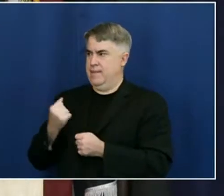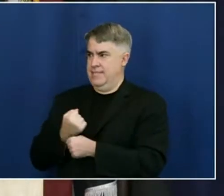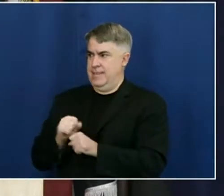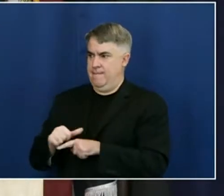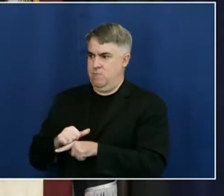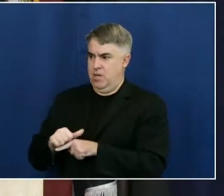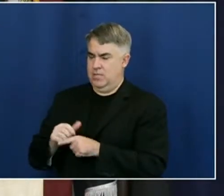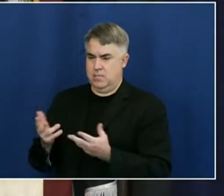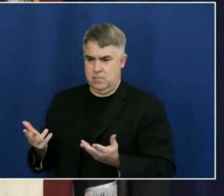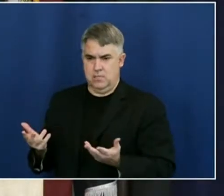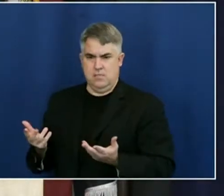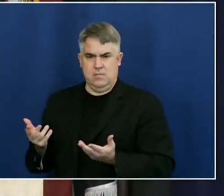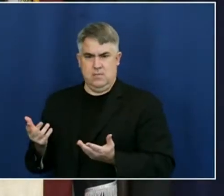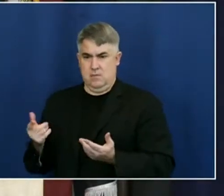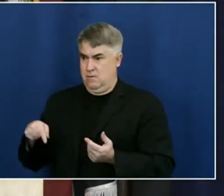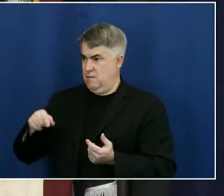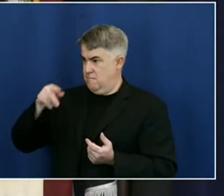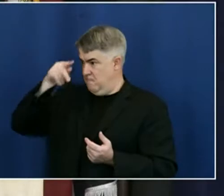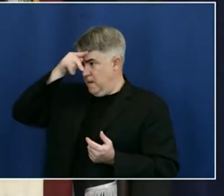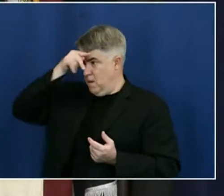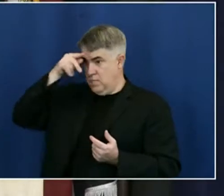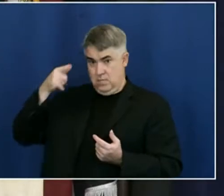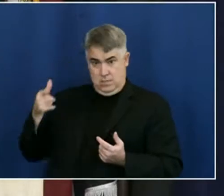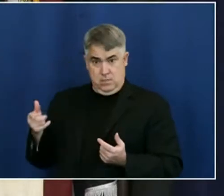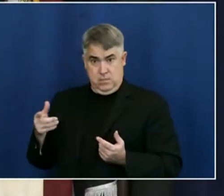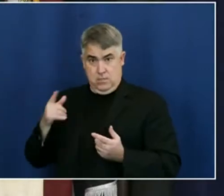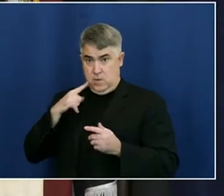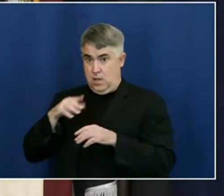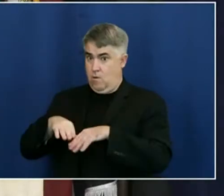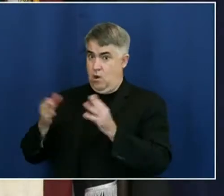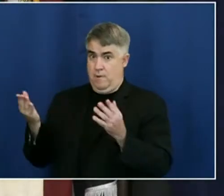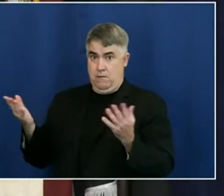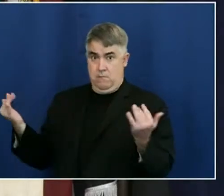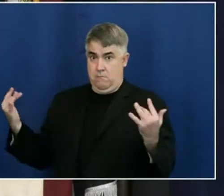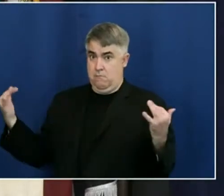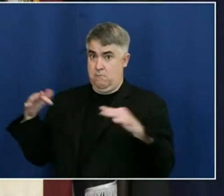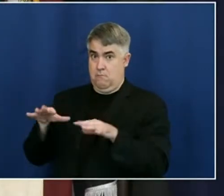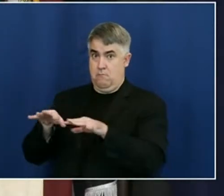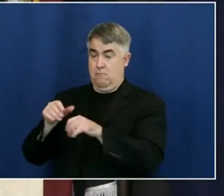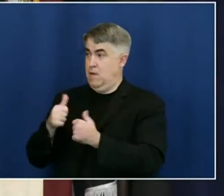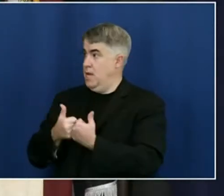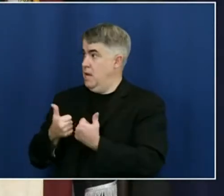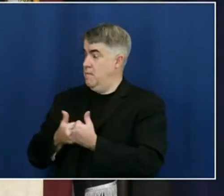can support their team on opening day? Just depends on where we are at opening day.